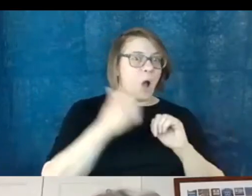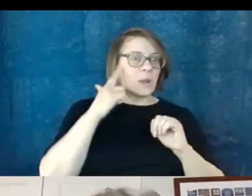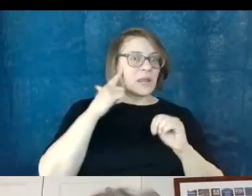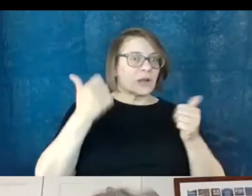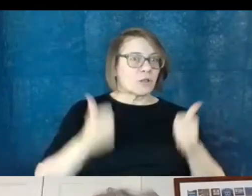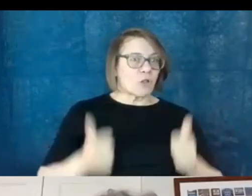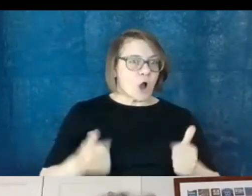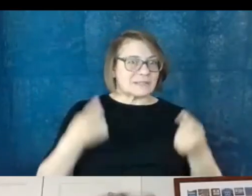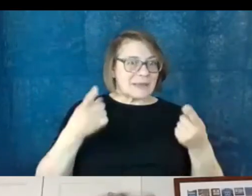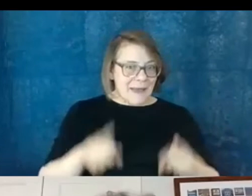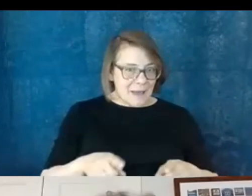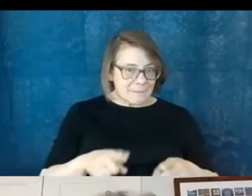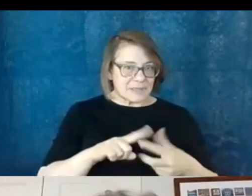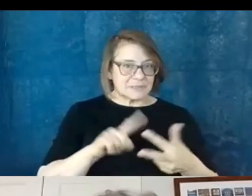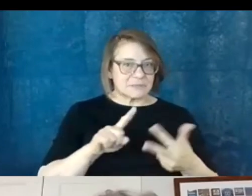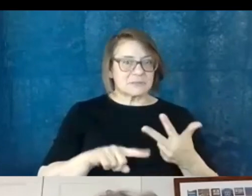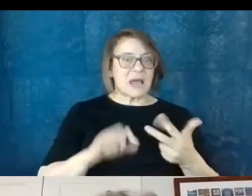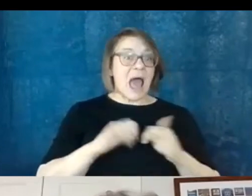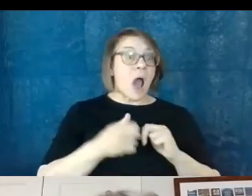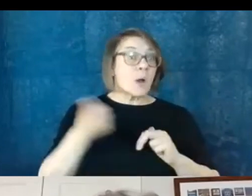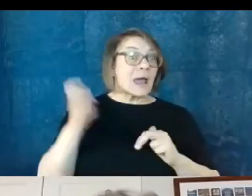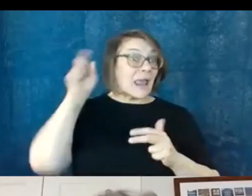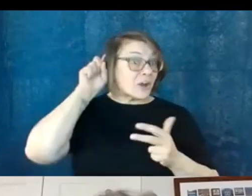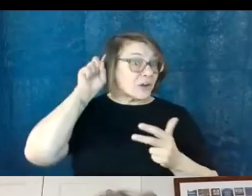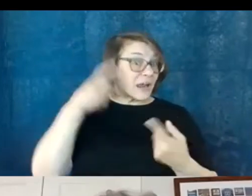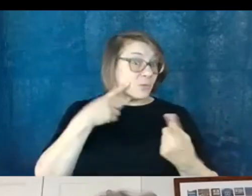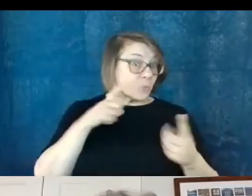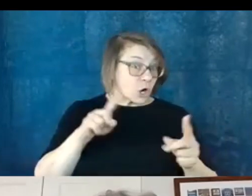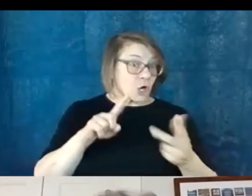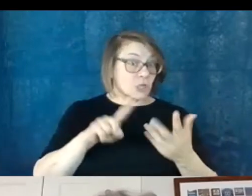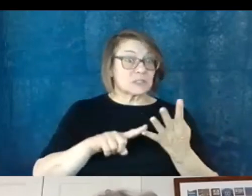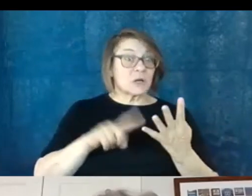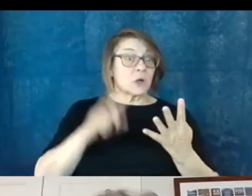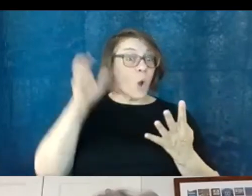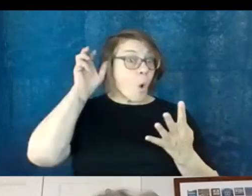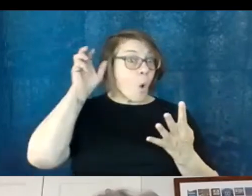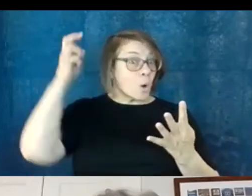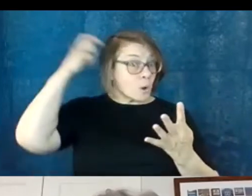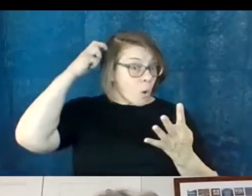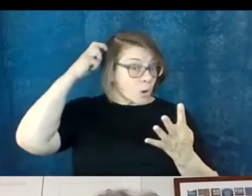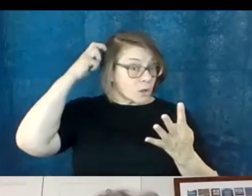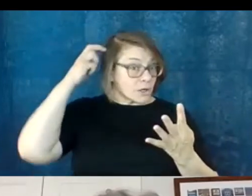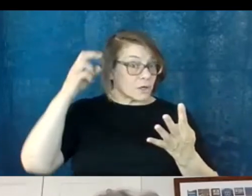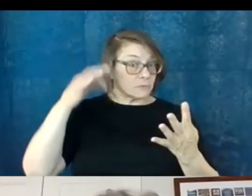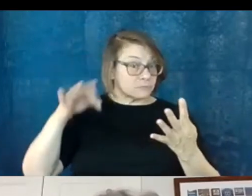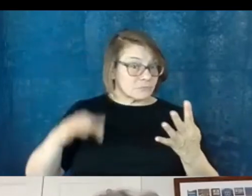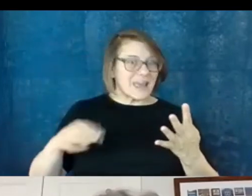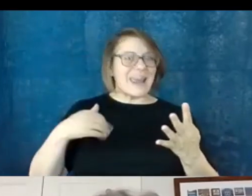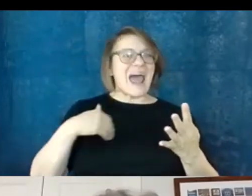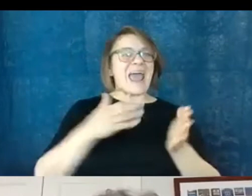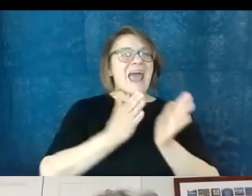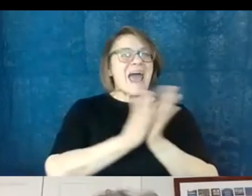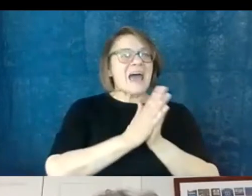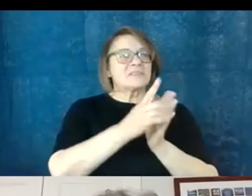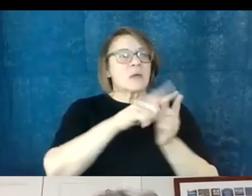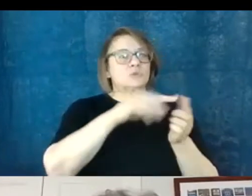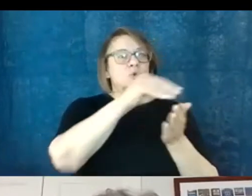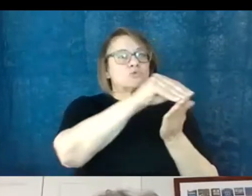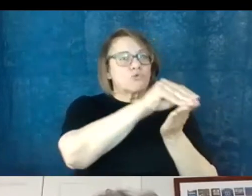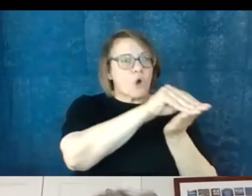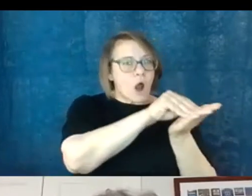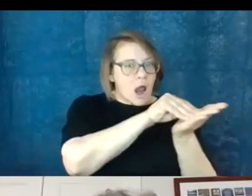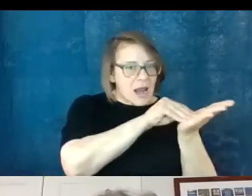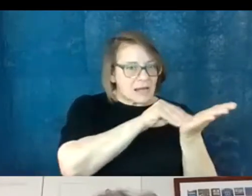happens, how a hearing aid works, cochlear implant, etc. And I have them write it down verbatim, like word for